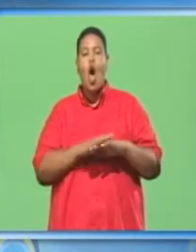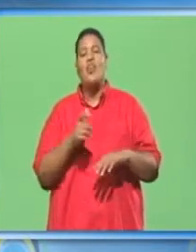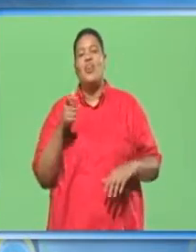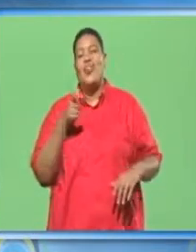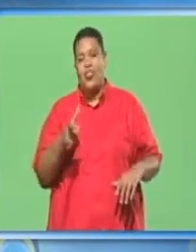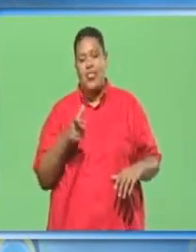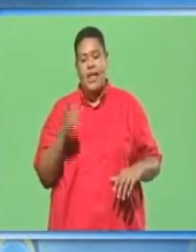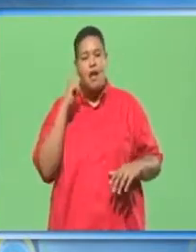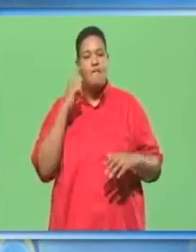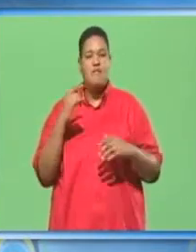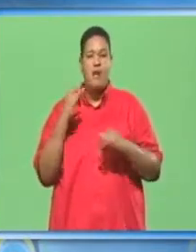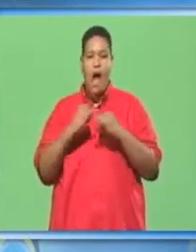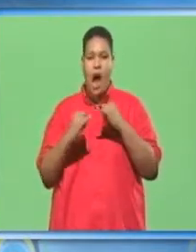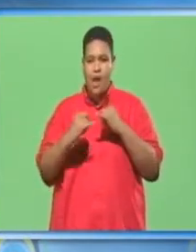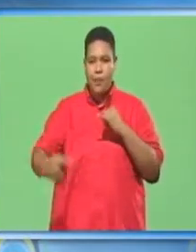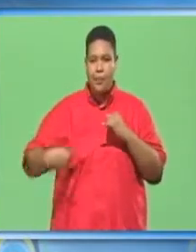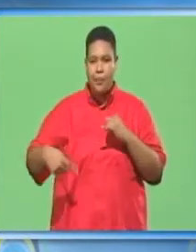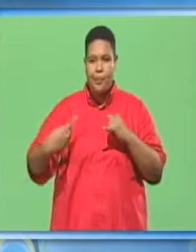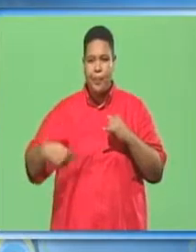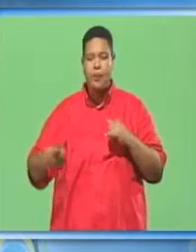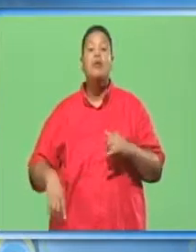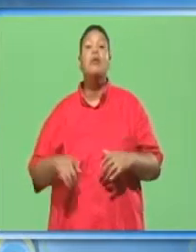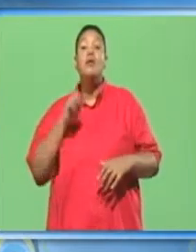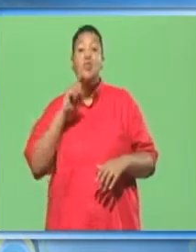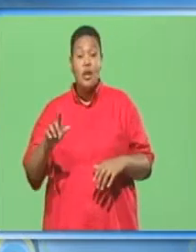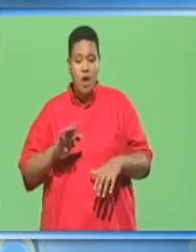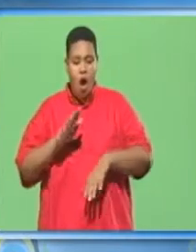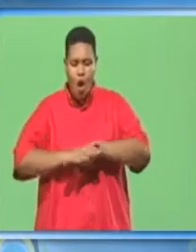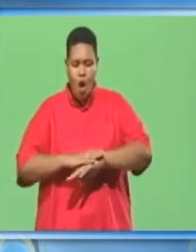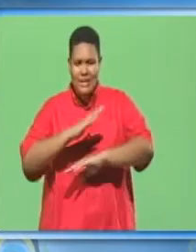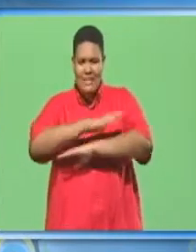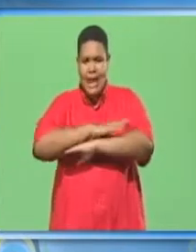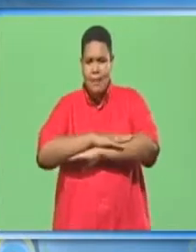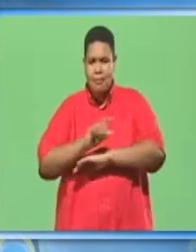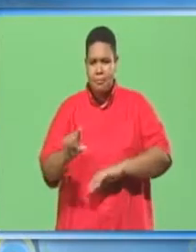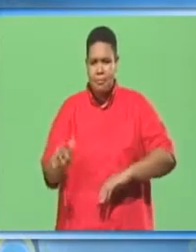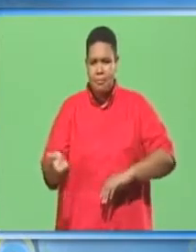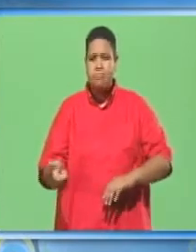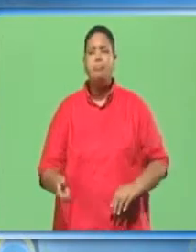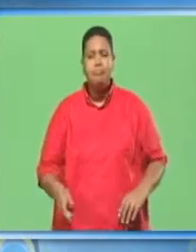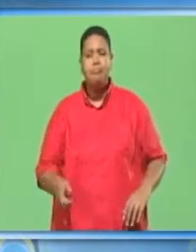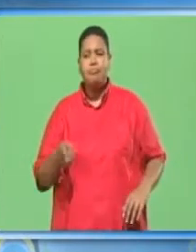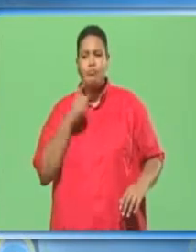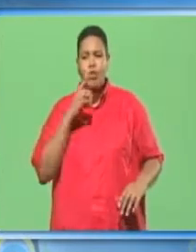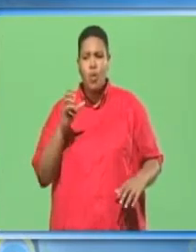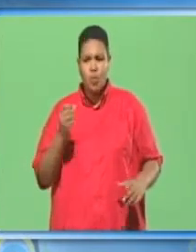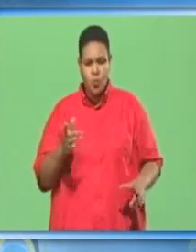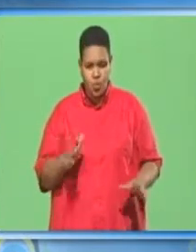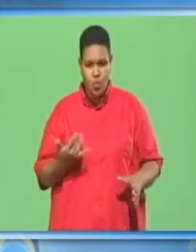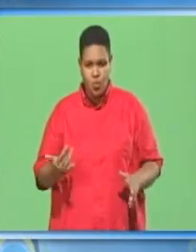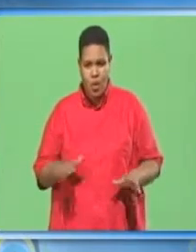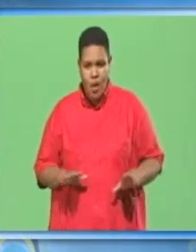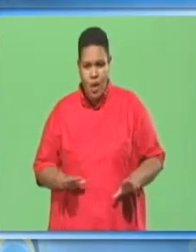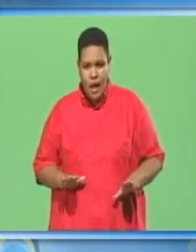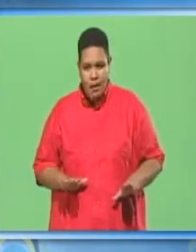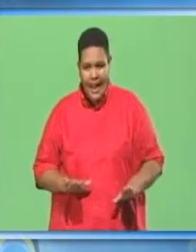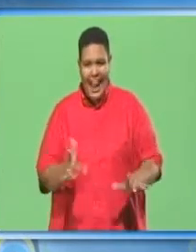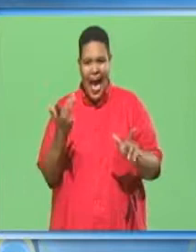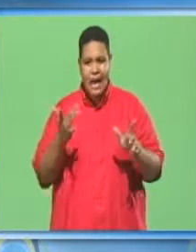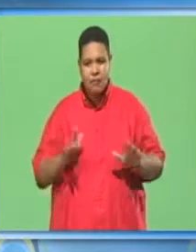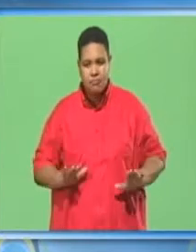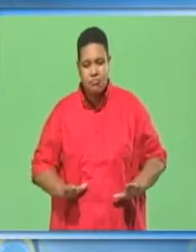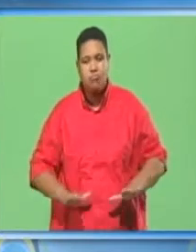thickness of the blade. Turn on the table saw and place the wood against the rip fence and gently push towards the